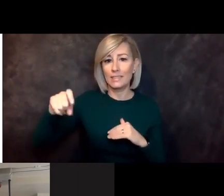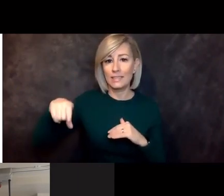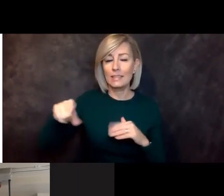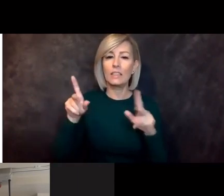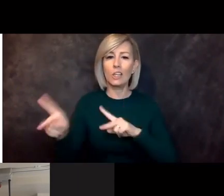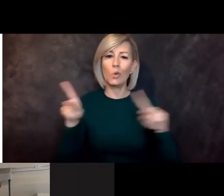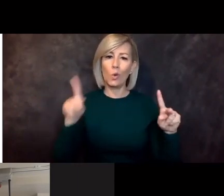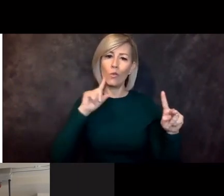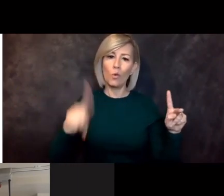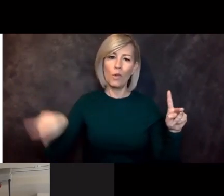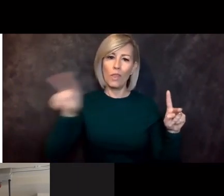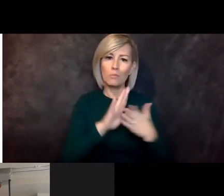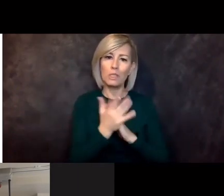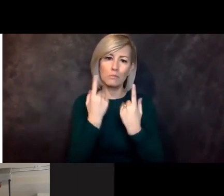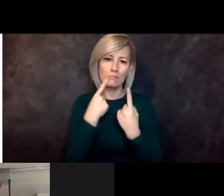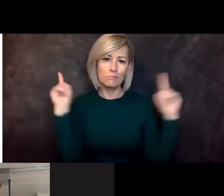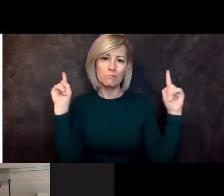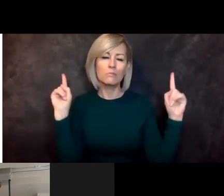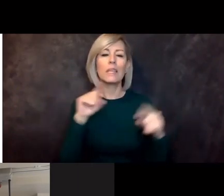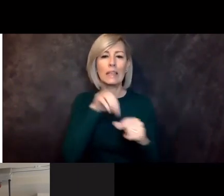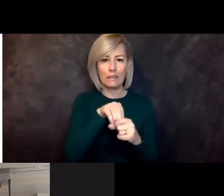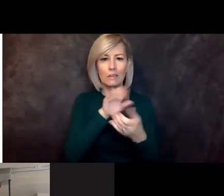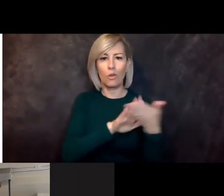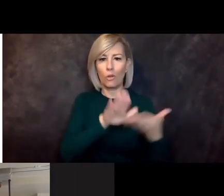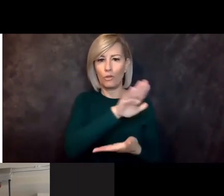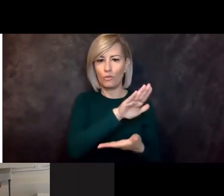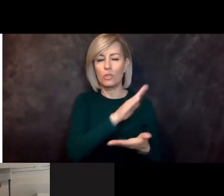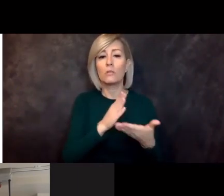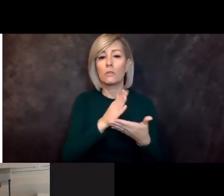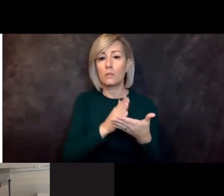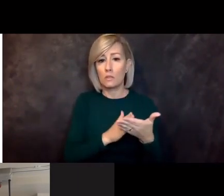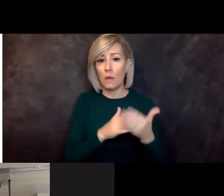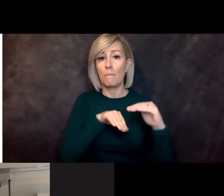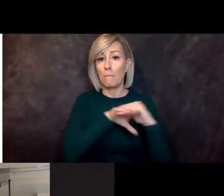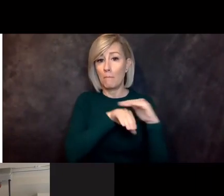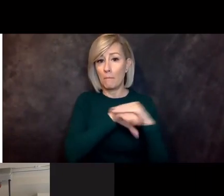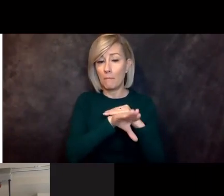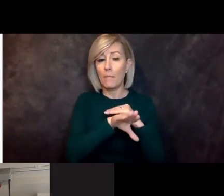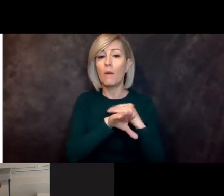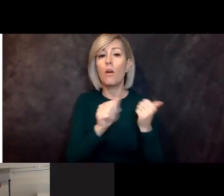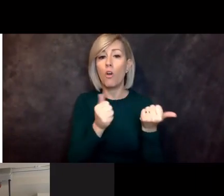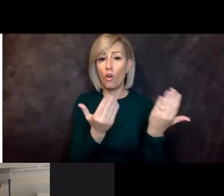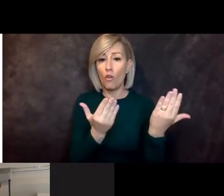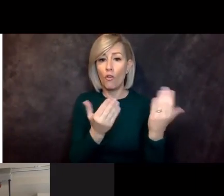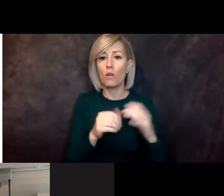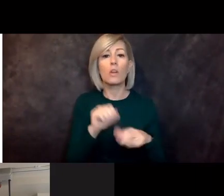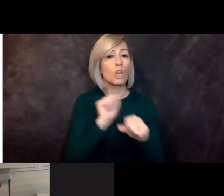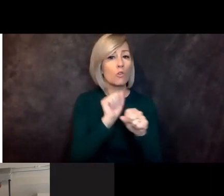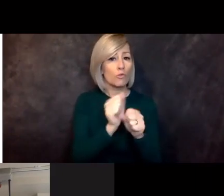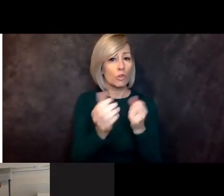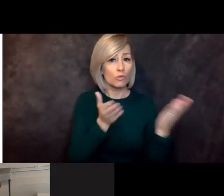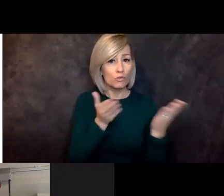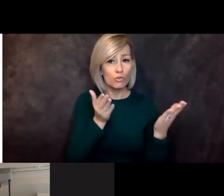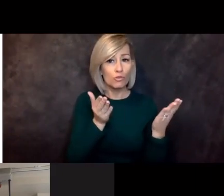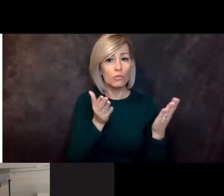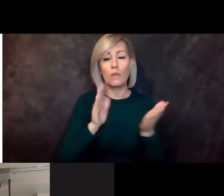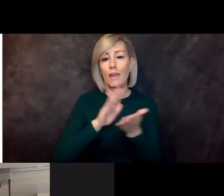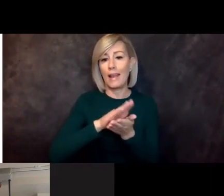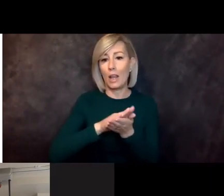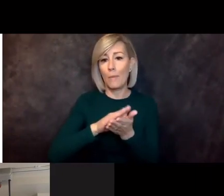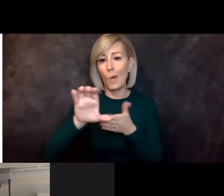for them to be successful in college. Some of the accommodations that they offer include career services, academic coaching,